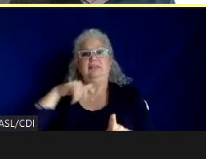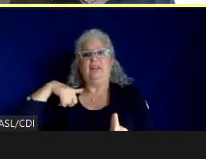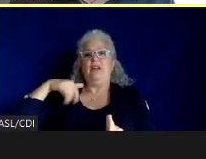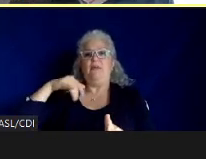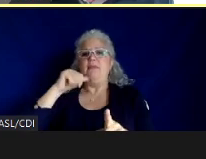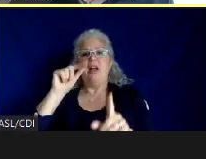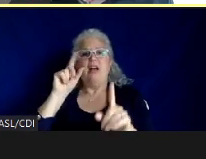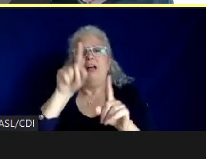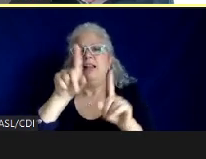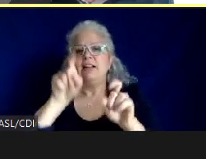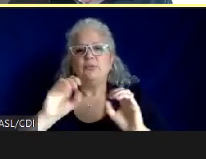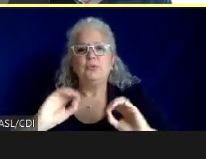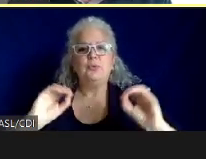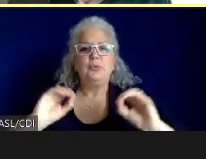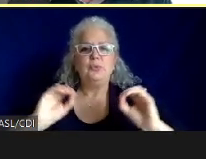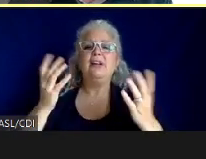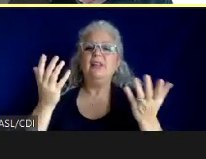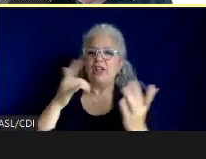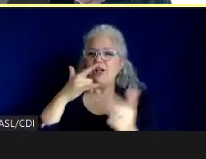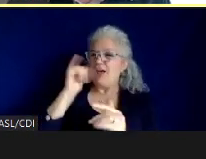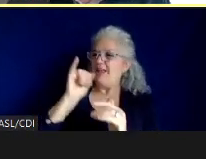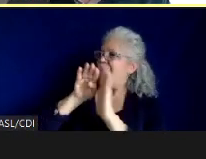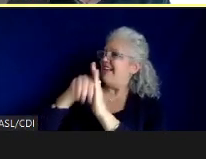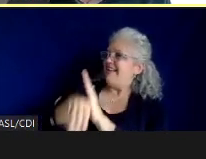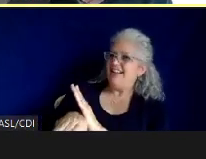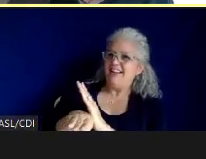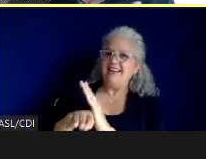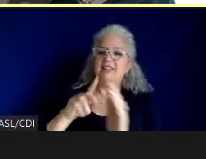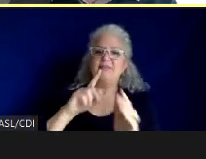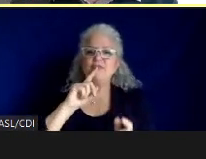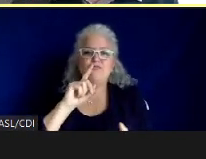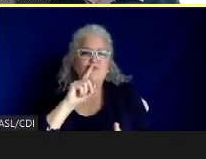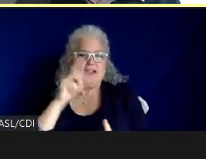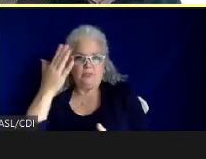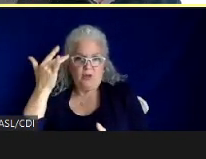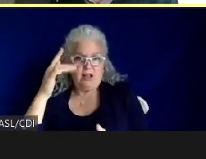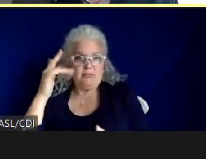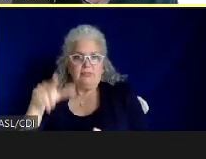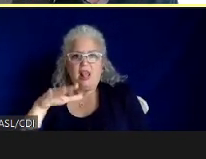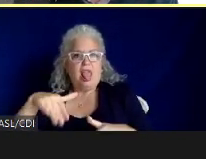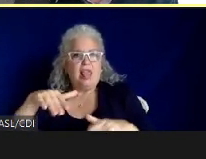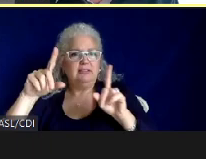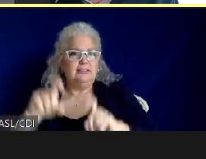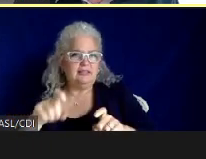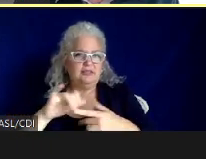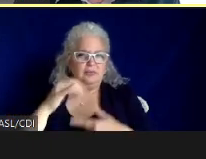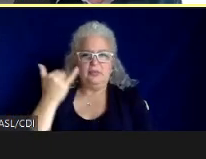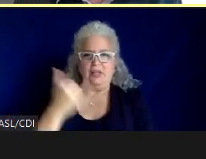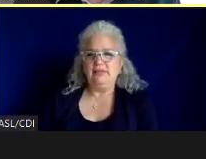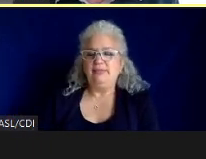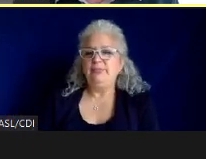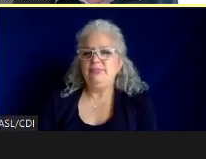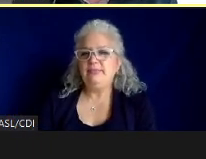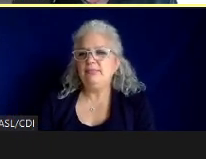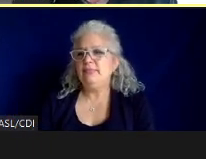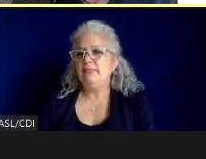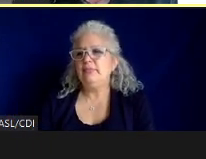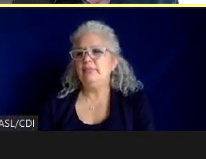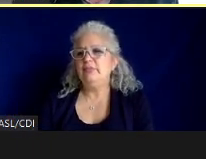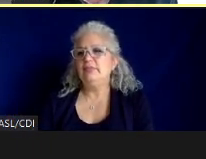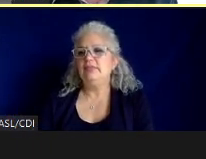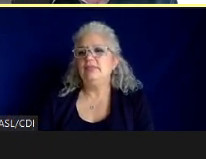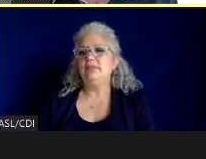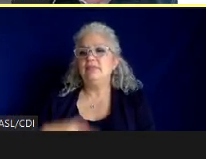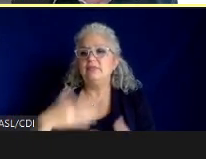fact that the holiday led to reductions in test rates. And in fact, we've seen a rebound after Christmas, which is concerning